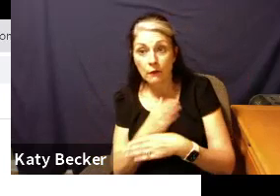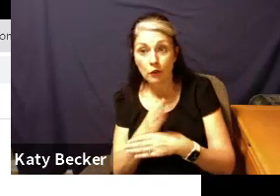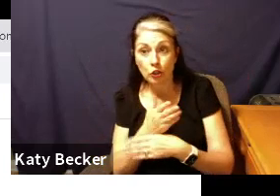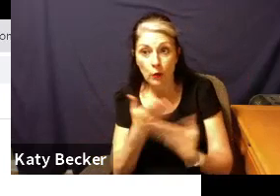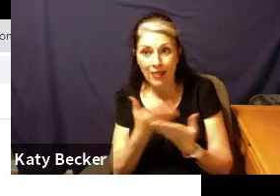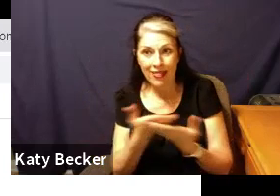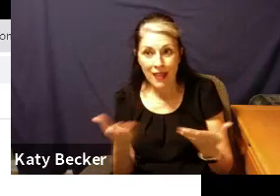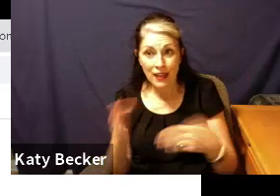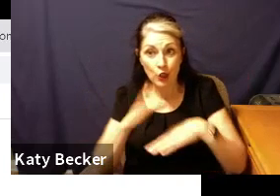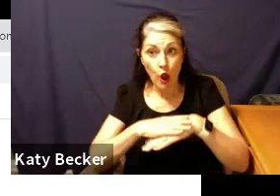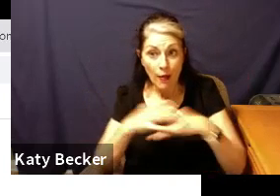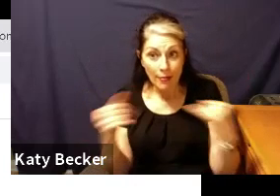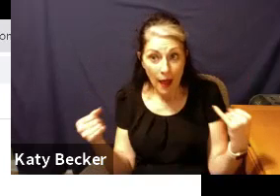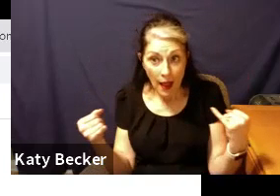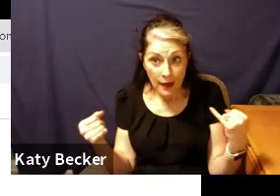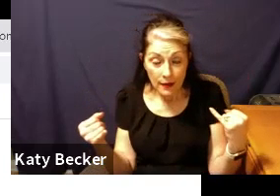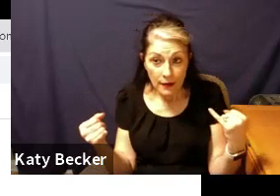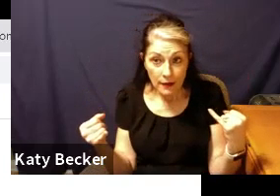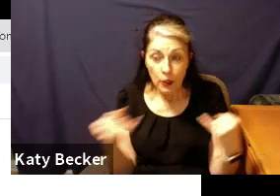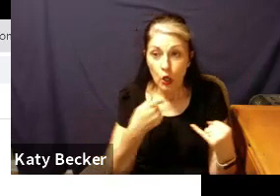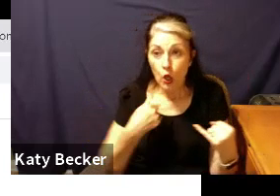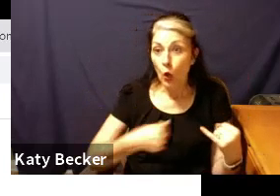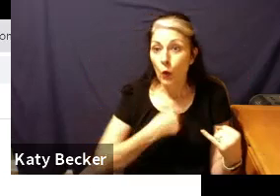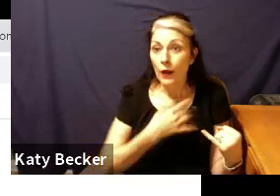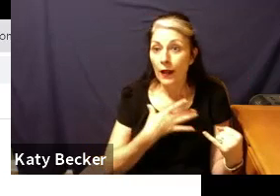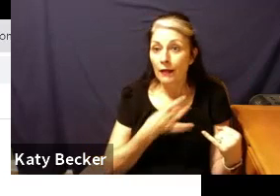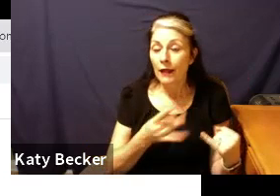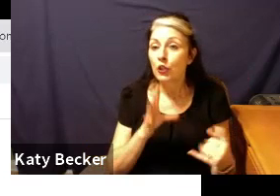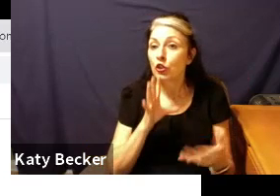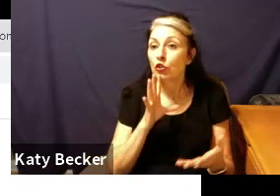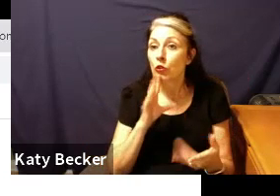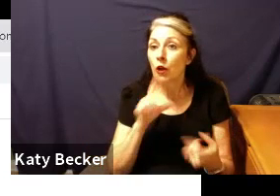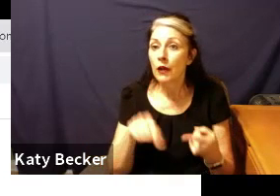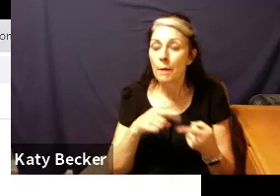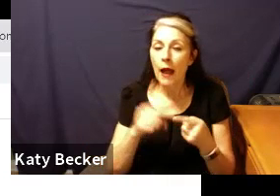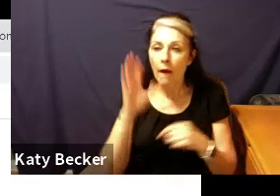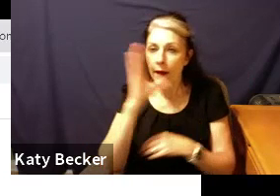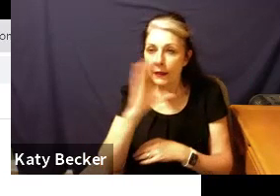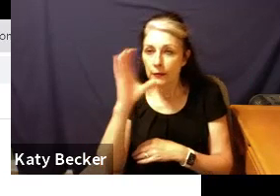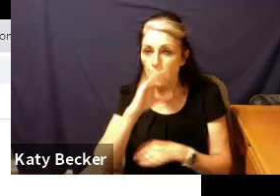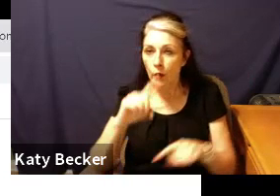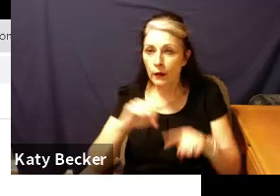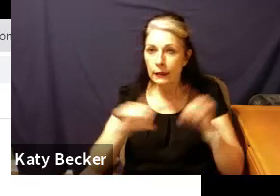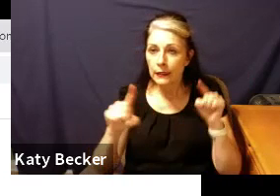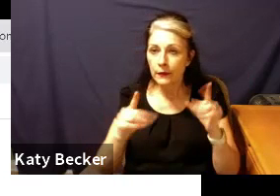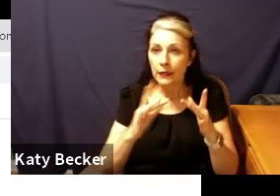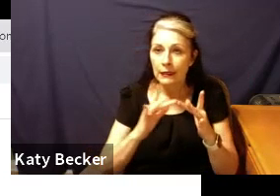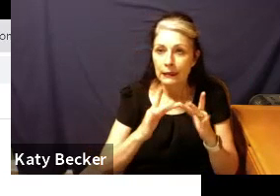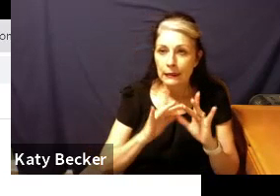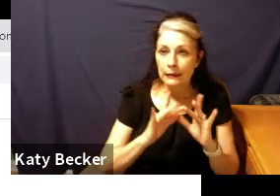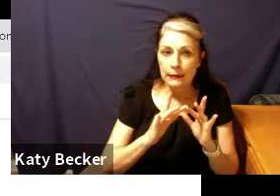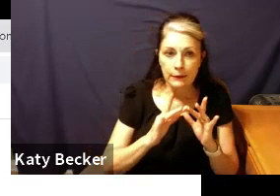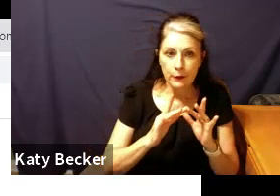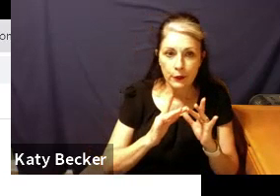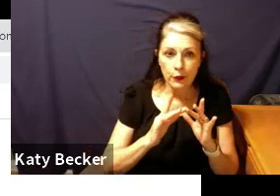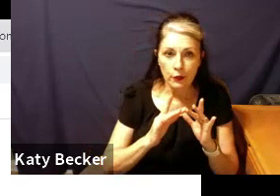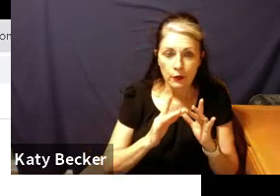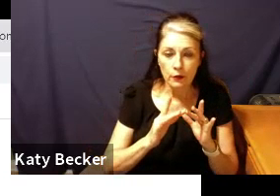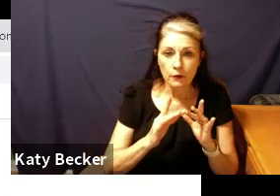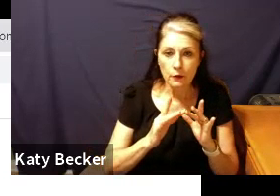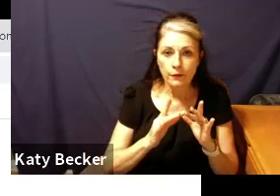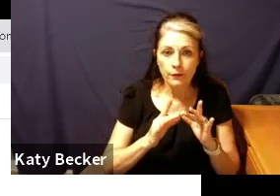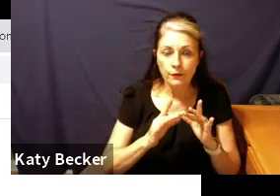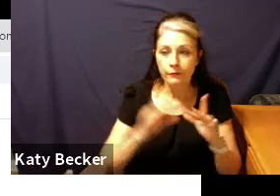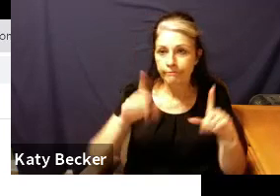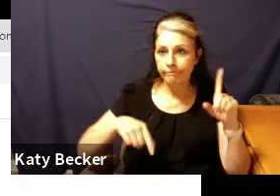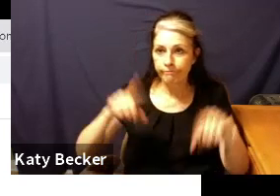online. We like to talk about exploring the different digital personas and how it can affect one's